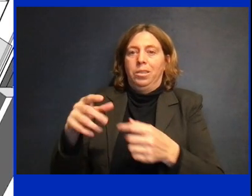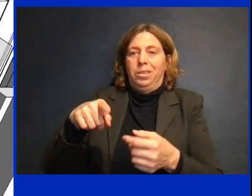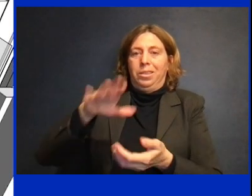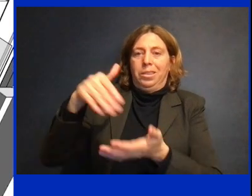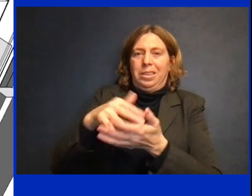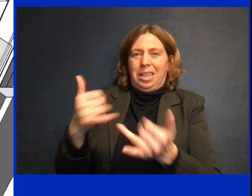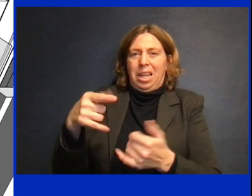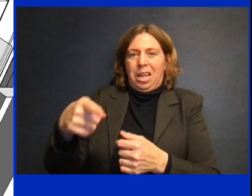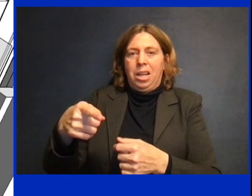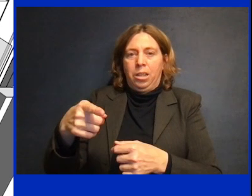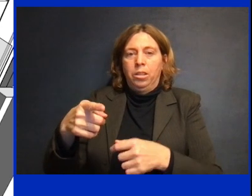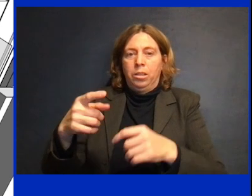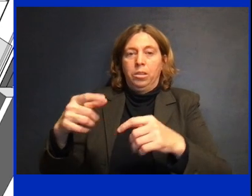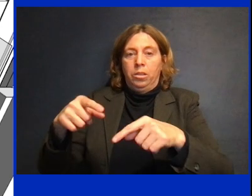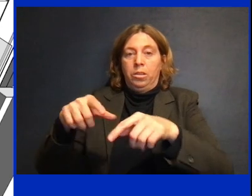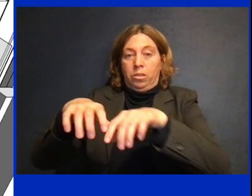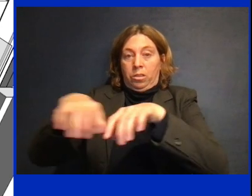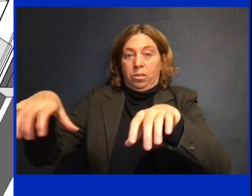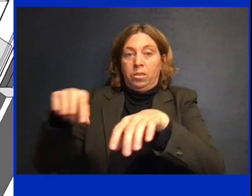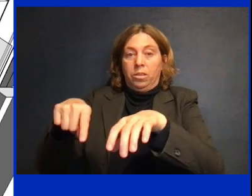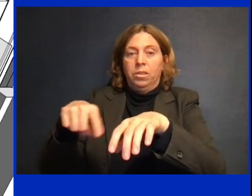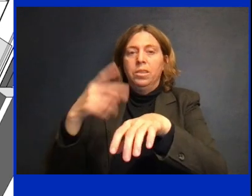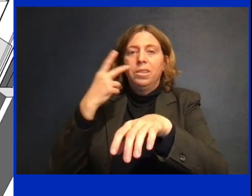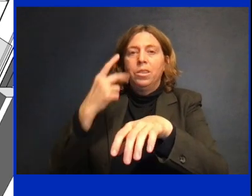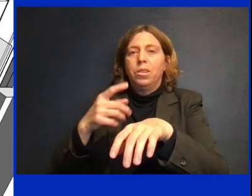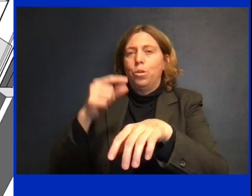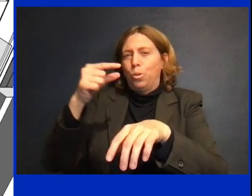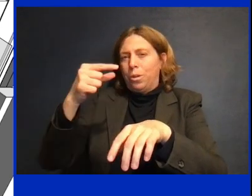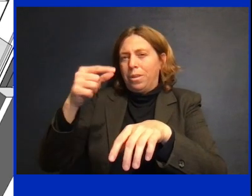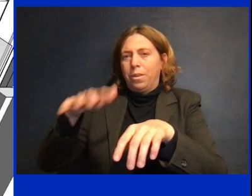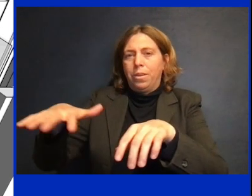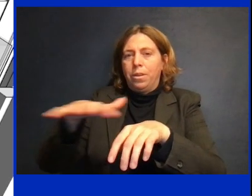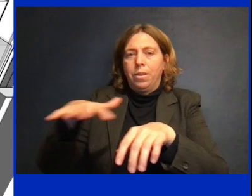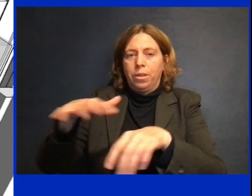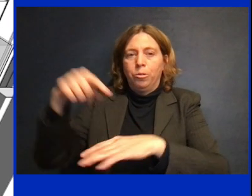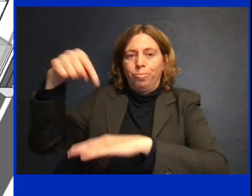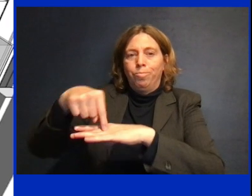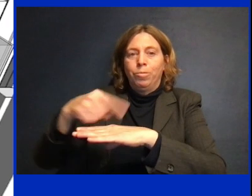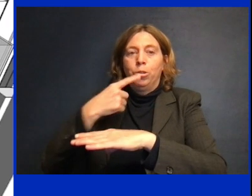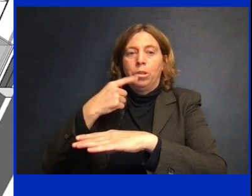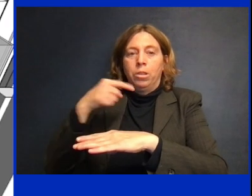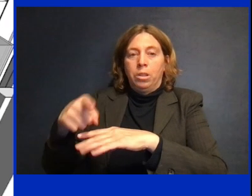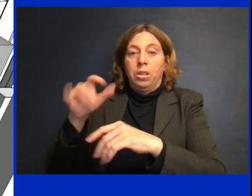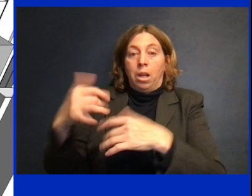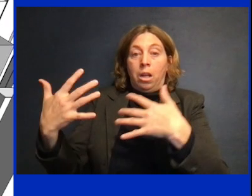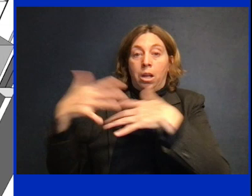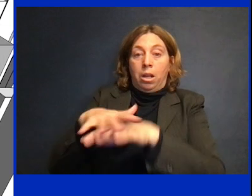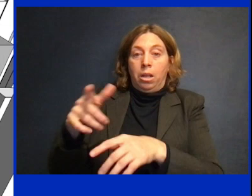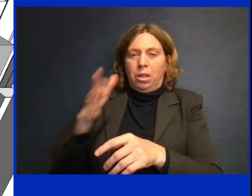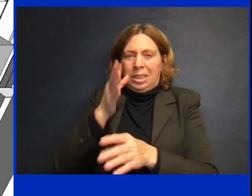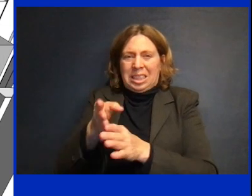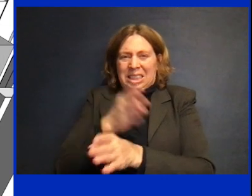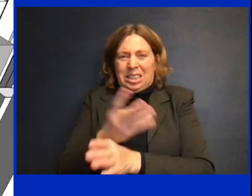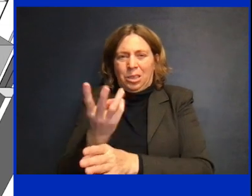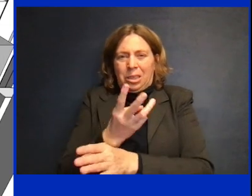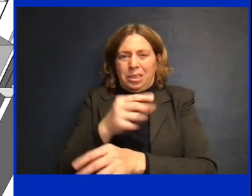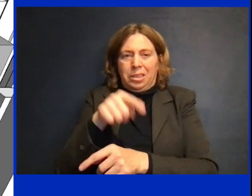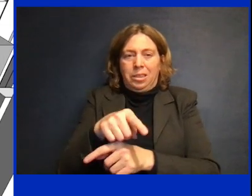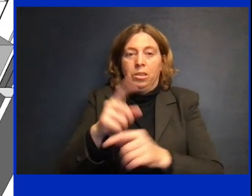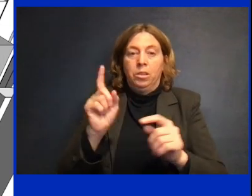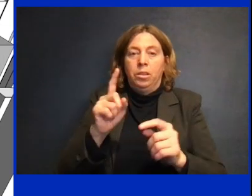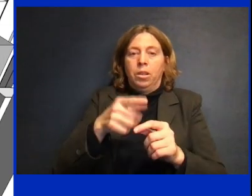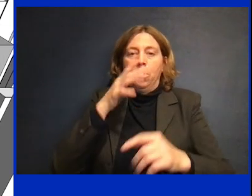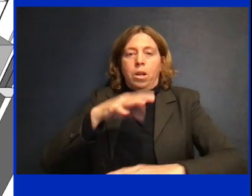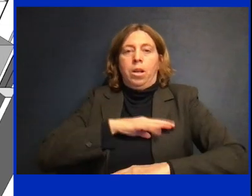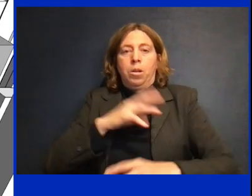terminal, utilization of Port Authority property, an integrated building immediately west of the main terminal